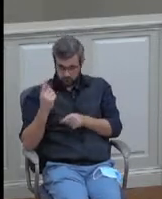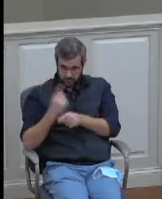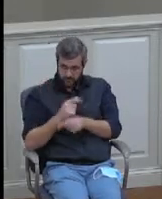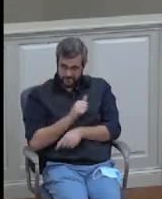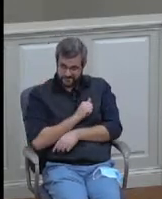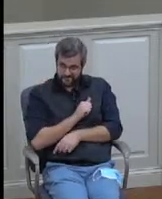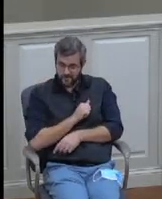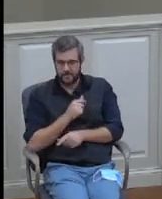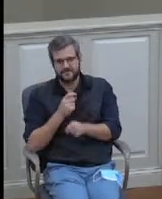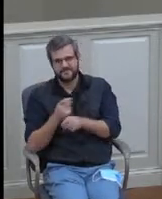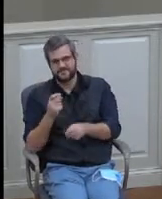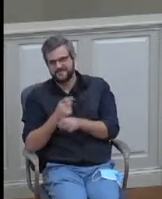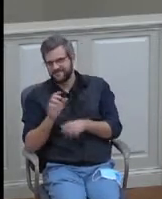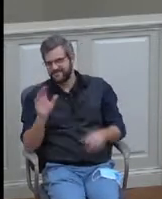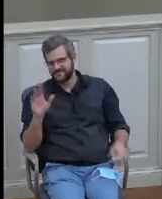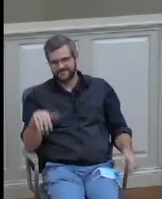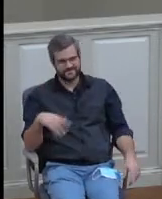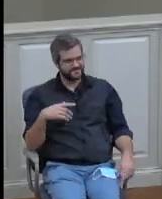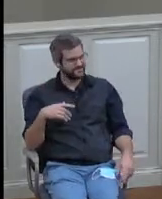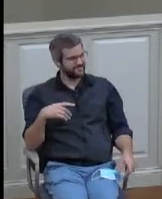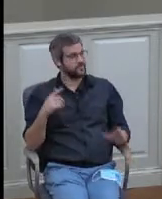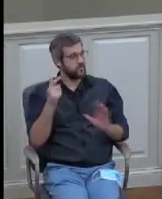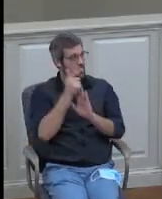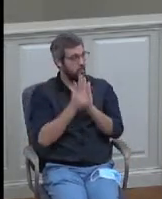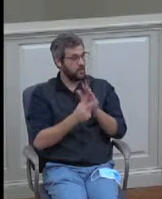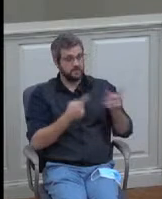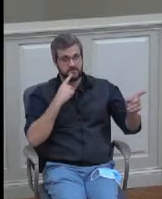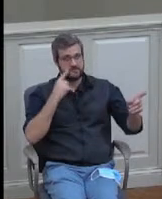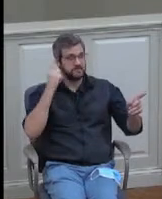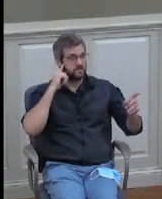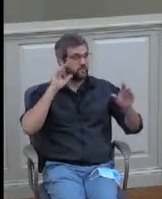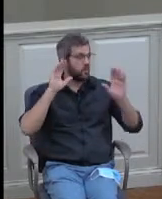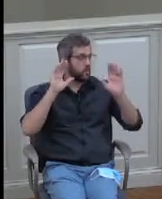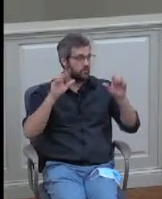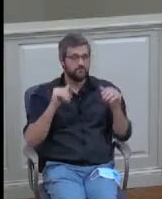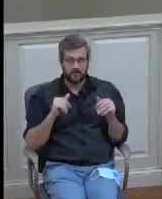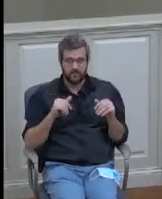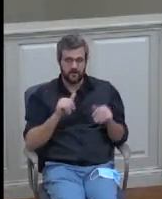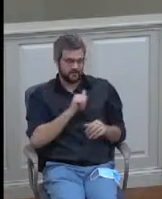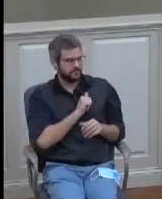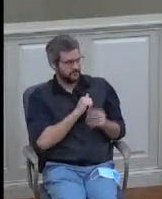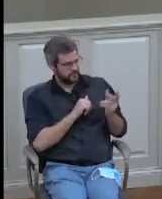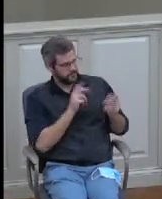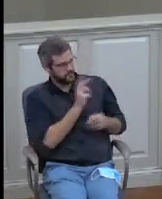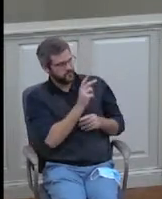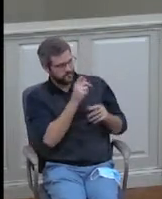happy. No, I'm just kidding. That sounds wonderful. That sounds wonderful. Yeah, it does.